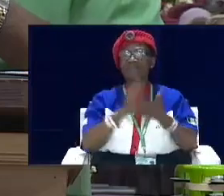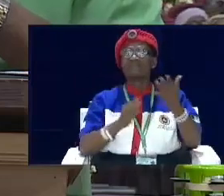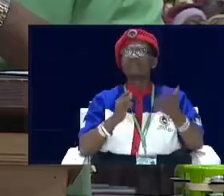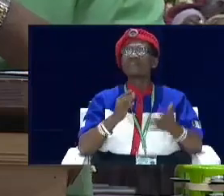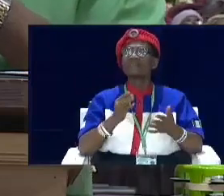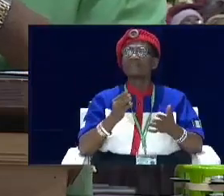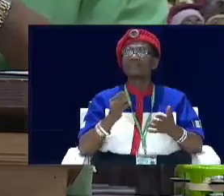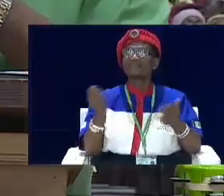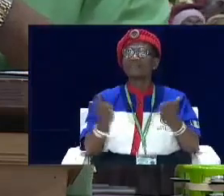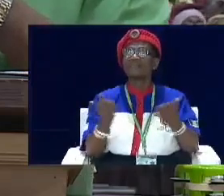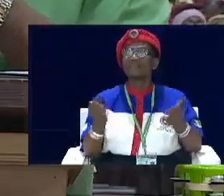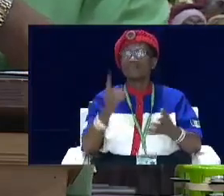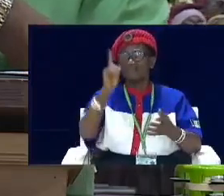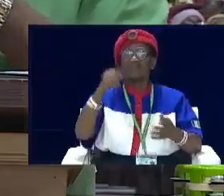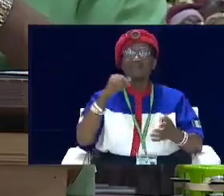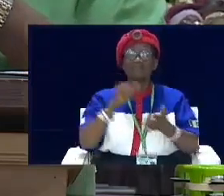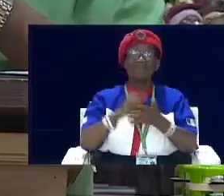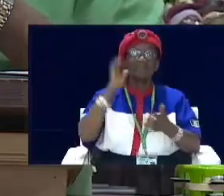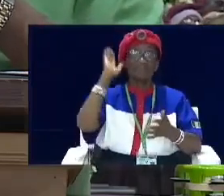on.